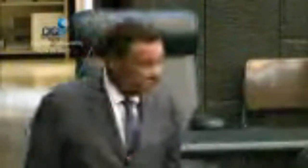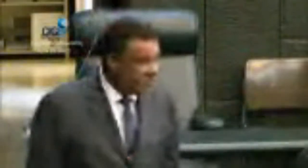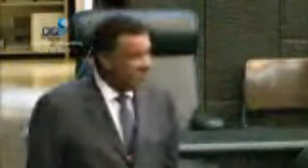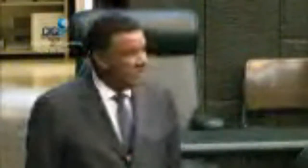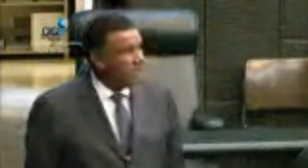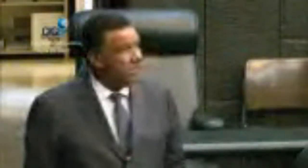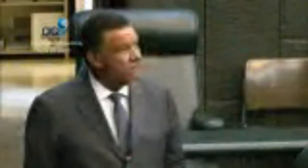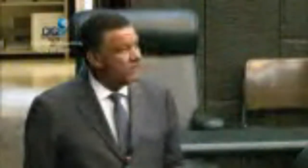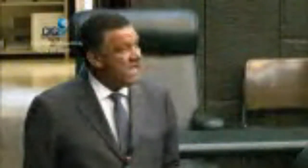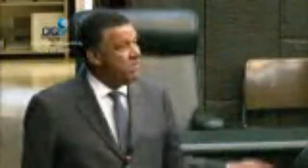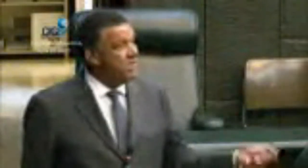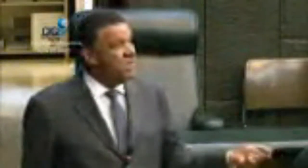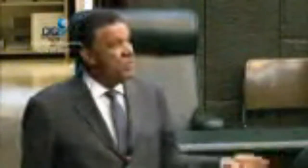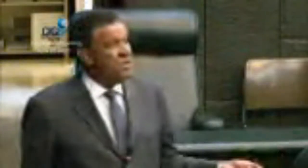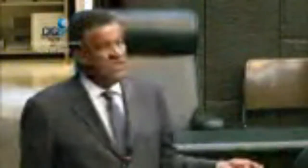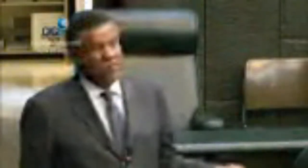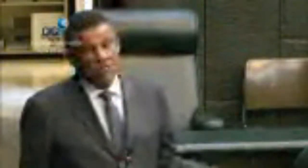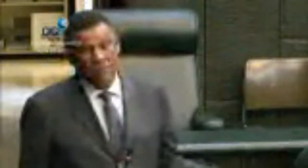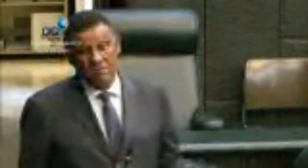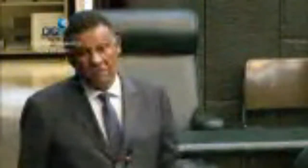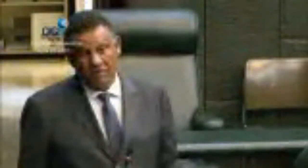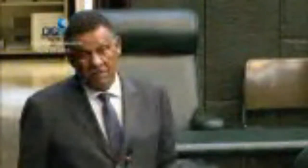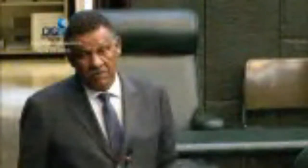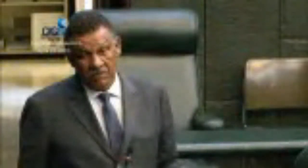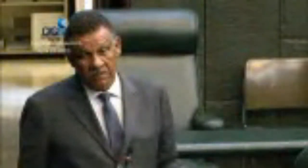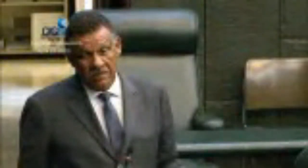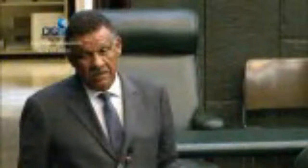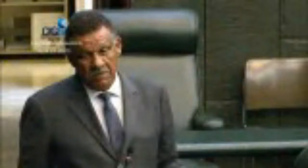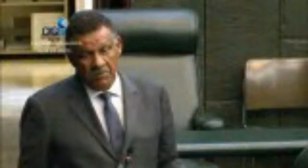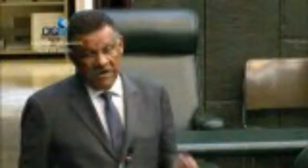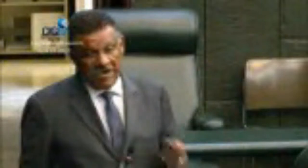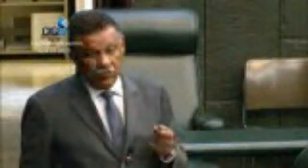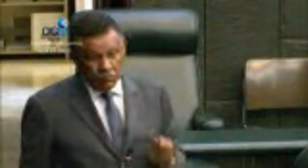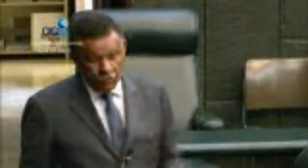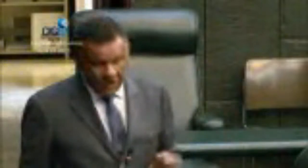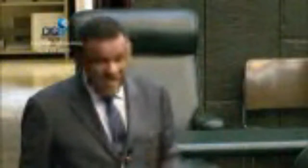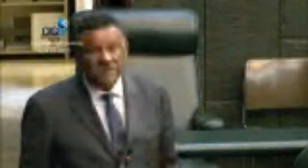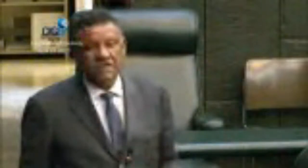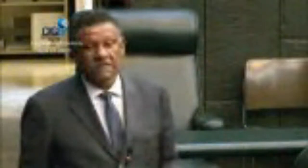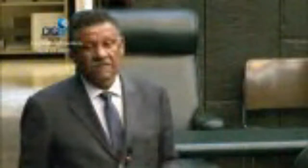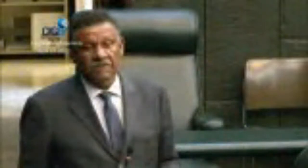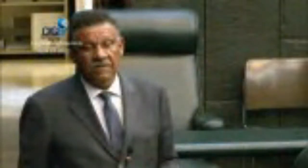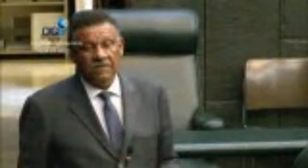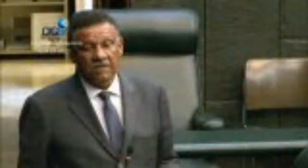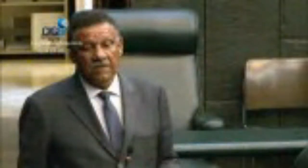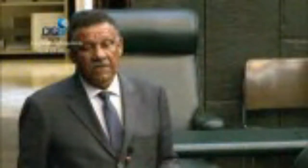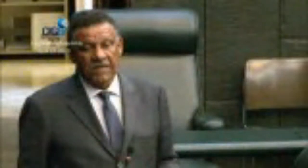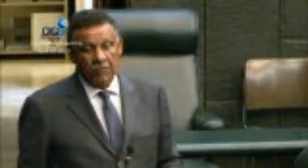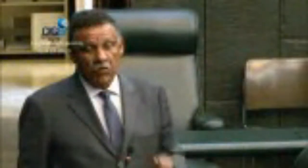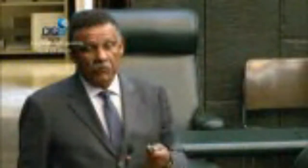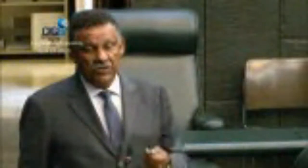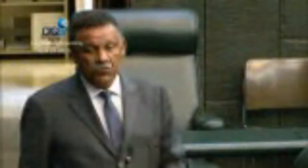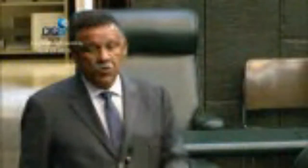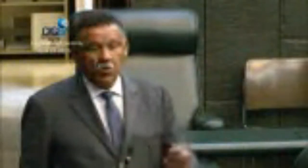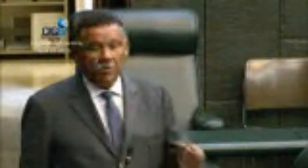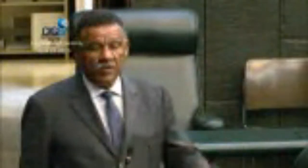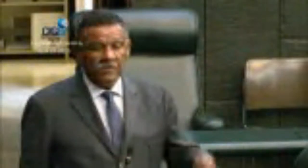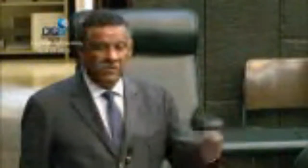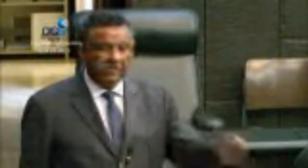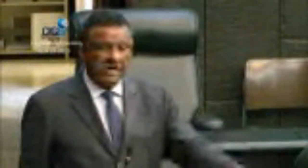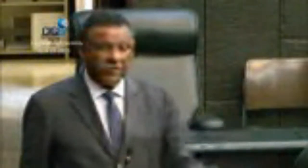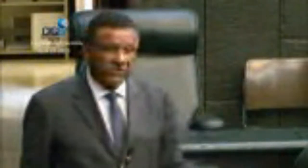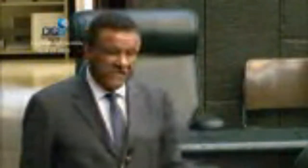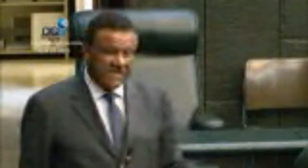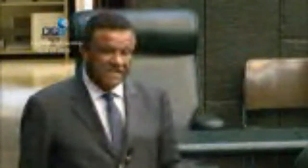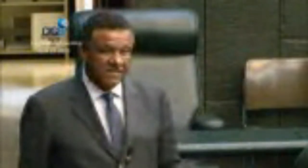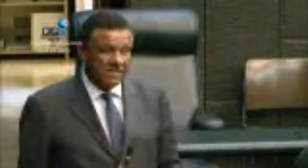go. But I do know this, that what we do know about this virus is that you